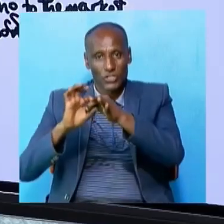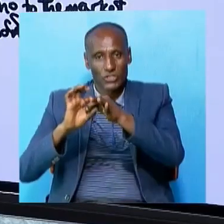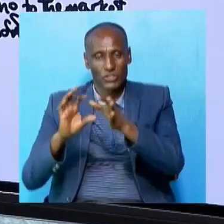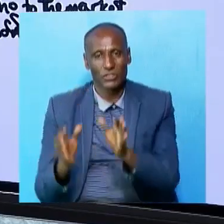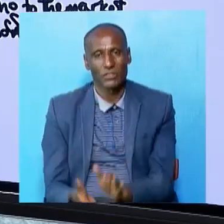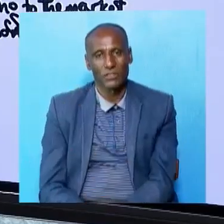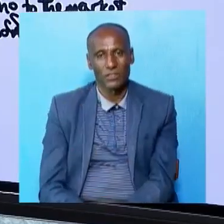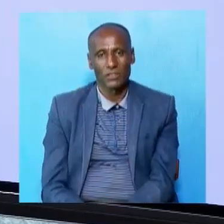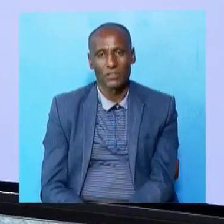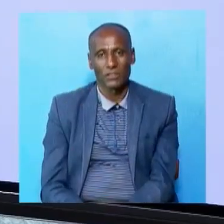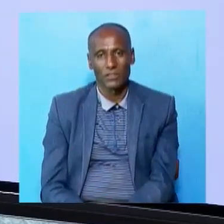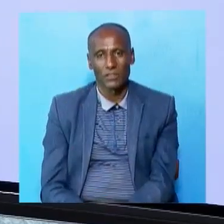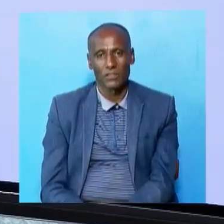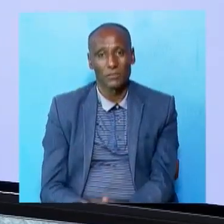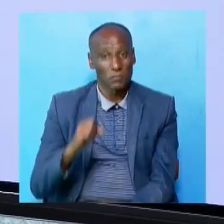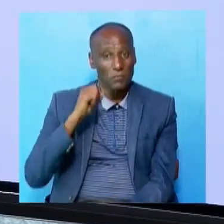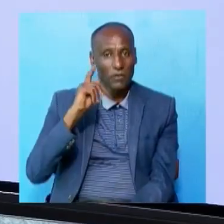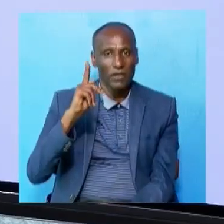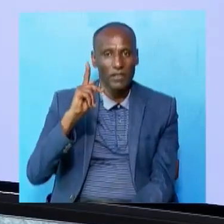Okay.